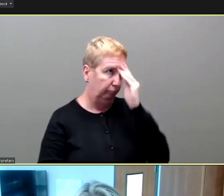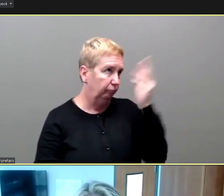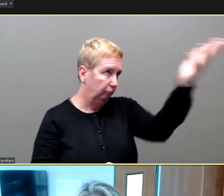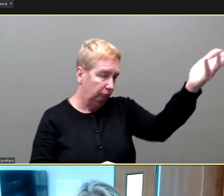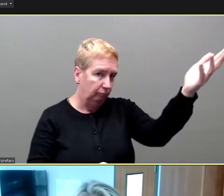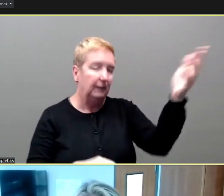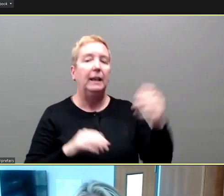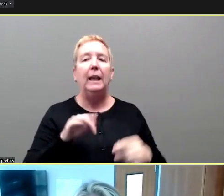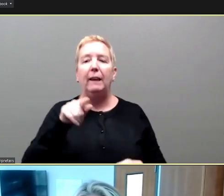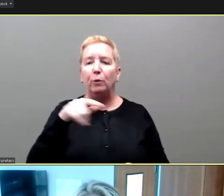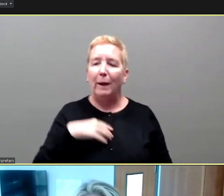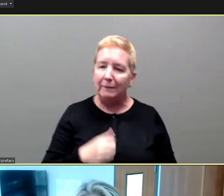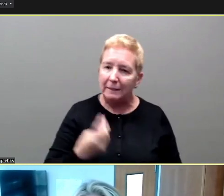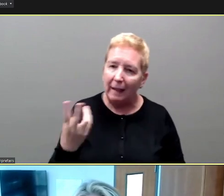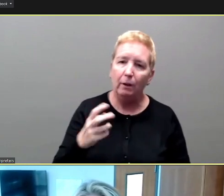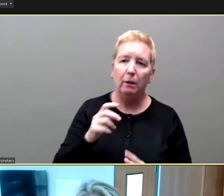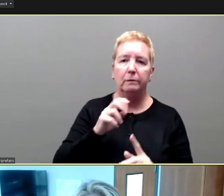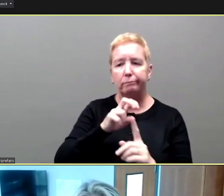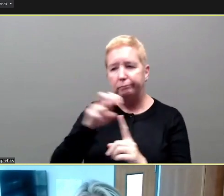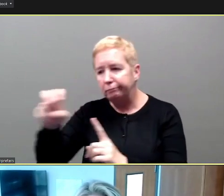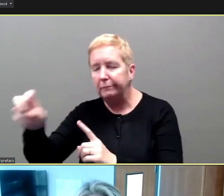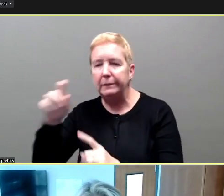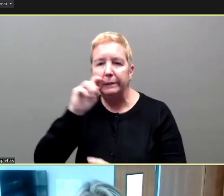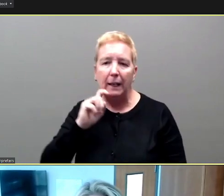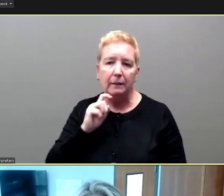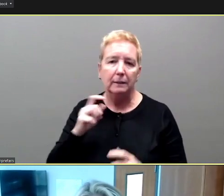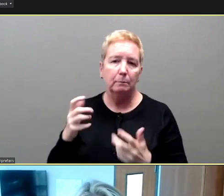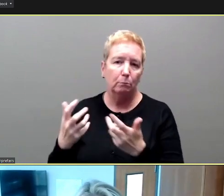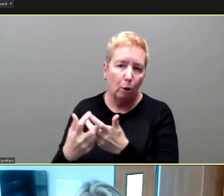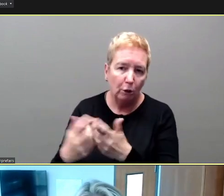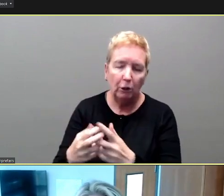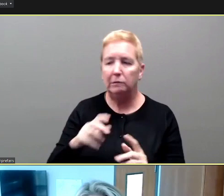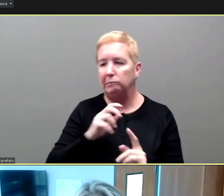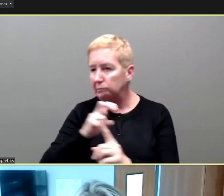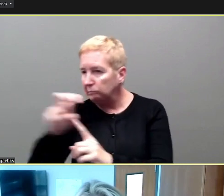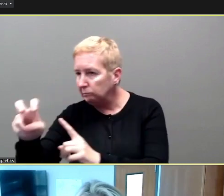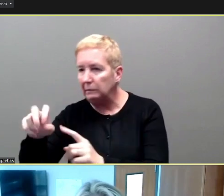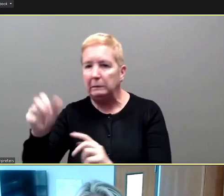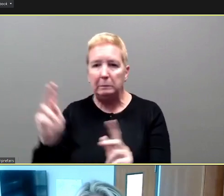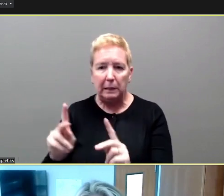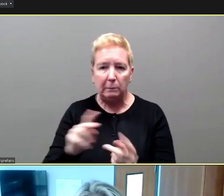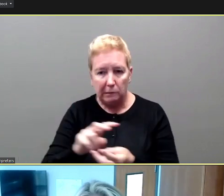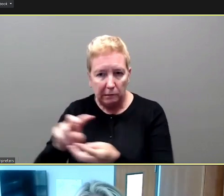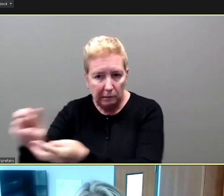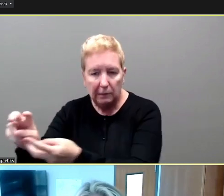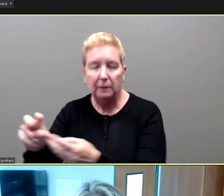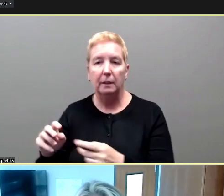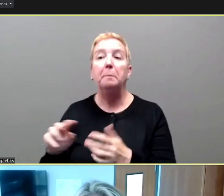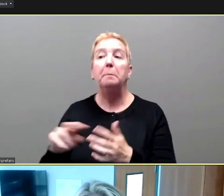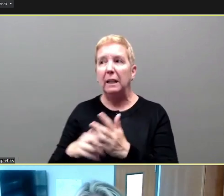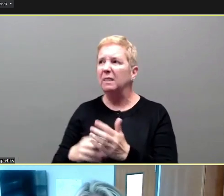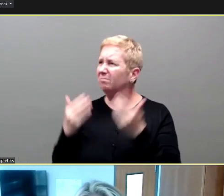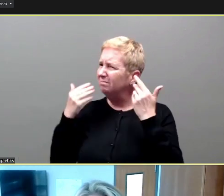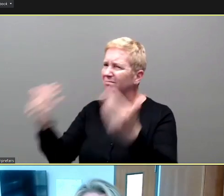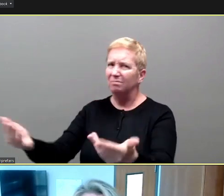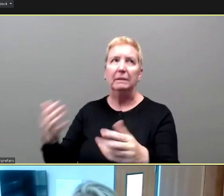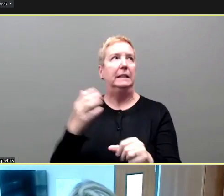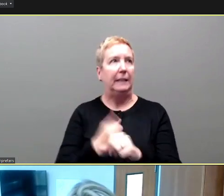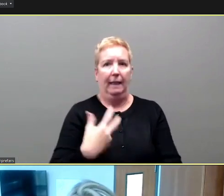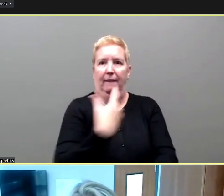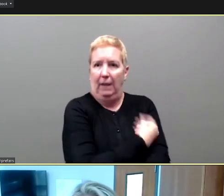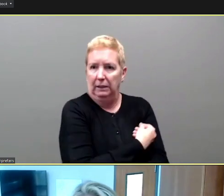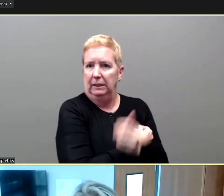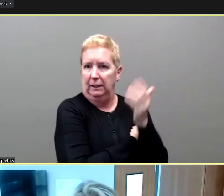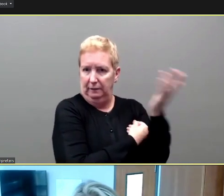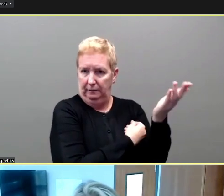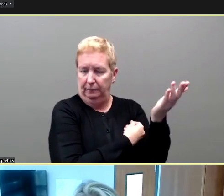sex partners in the past month or so, then you are at risk. So you should get a monkeypox vaccine.